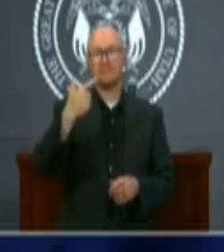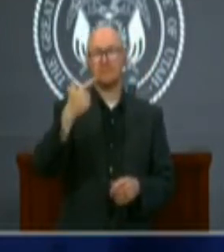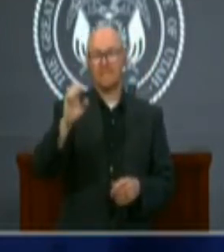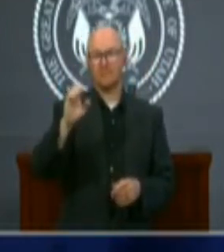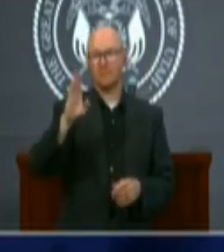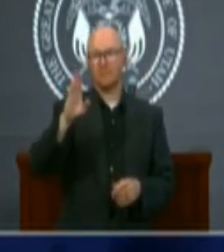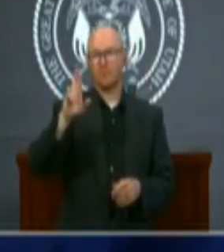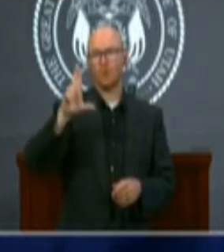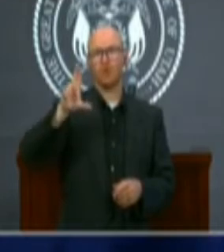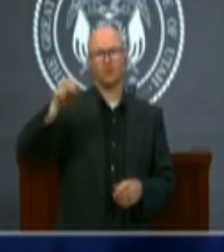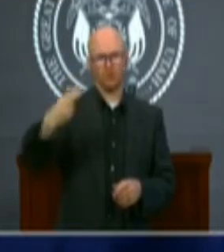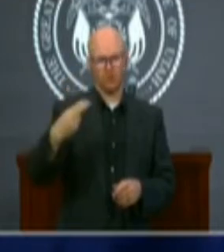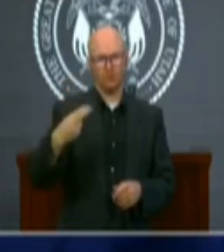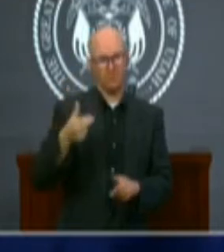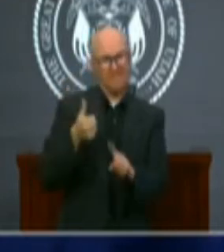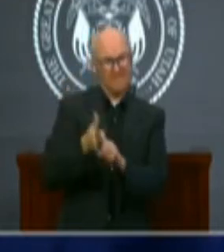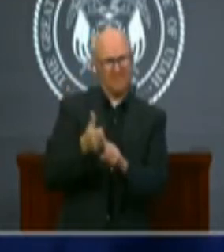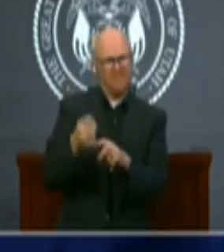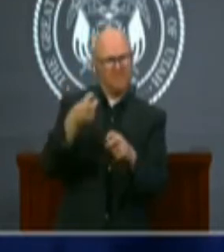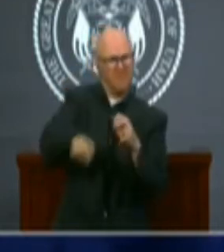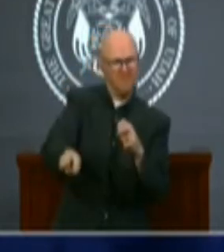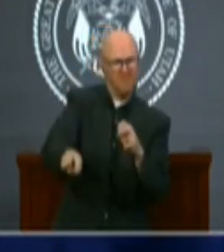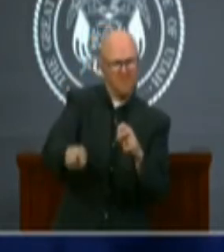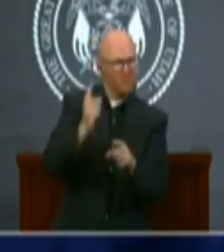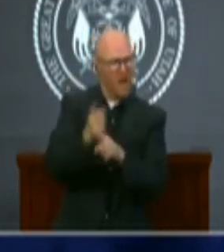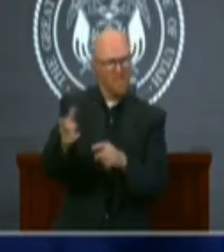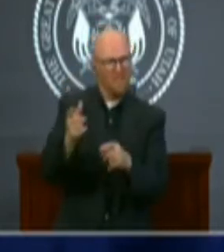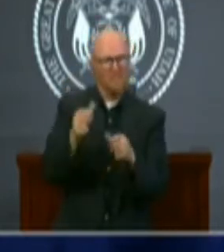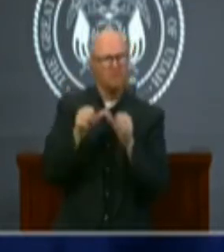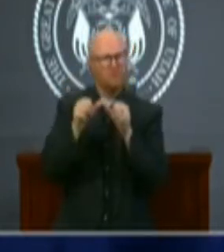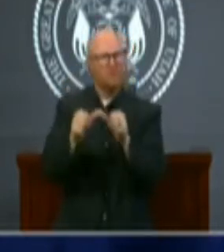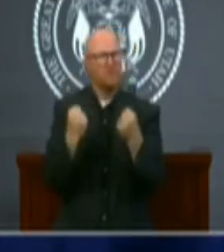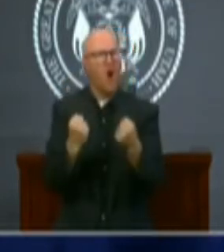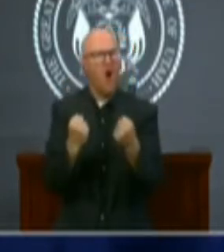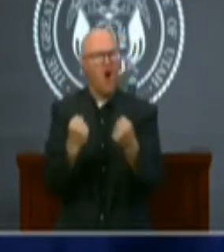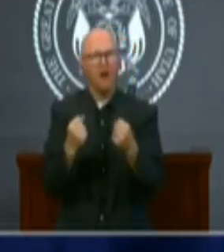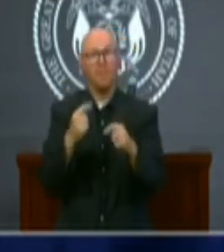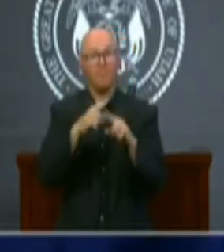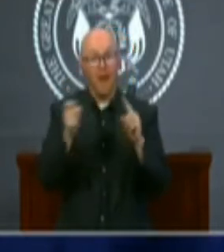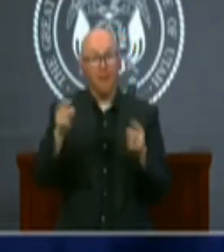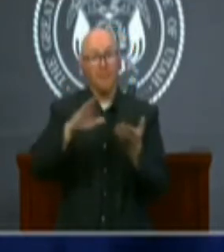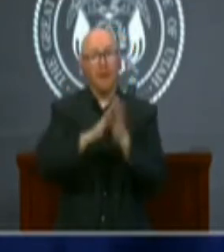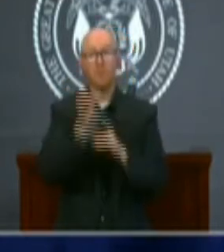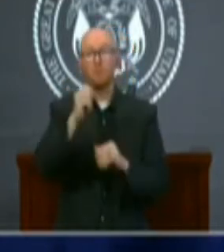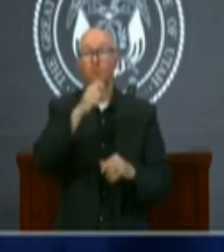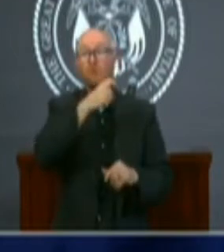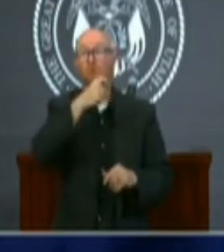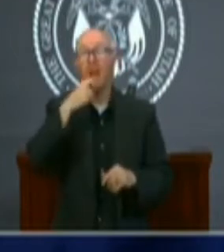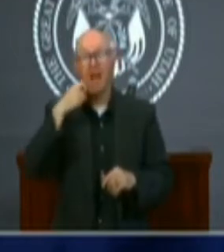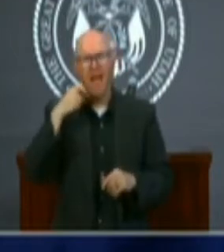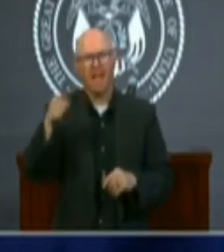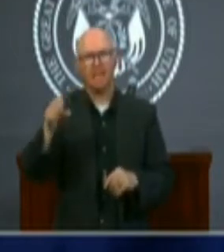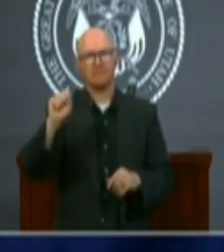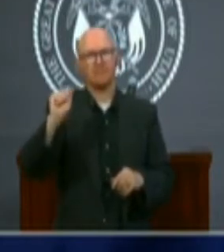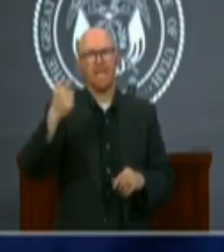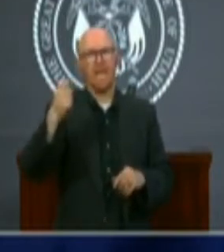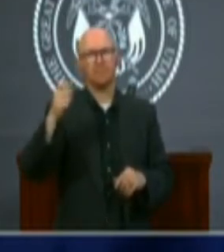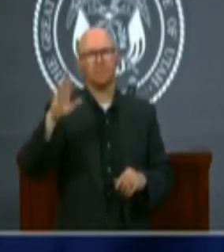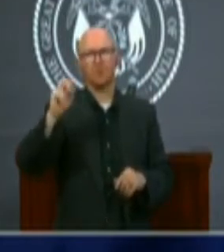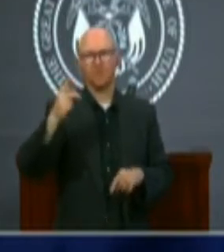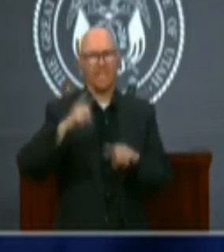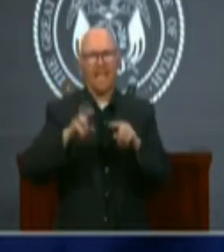state, that the sagebrush was actually dying because it was so dry. And when the plants and soils have that